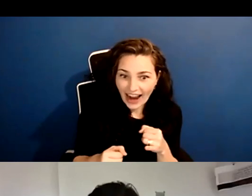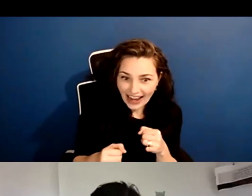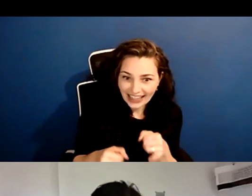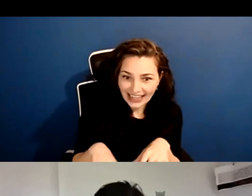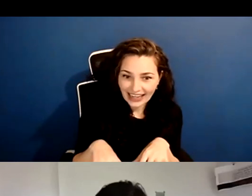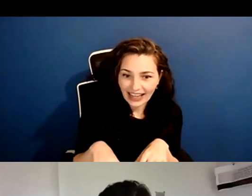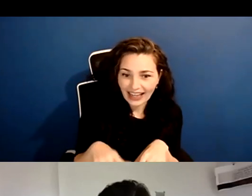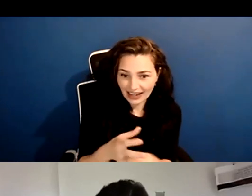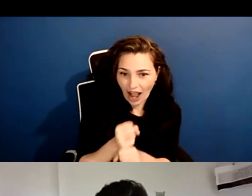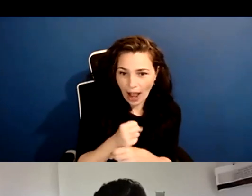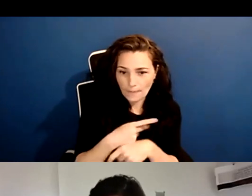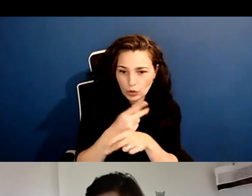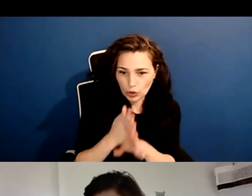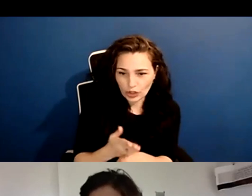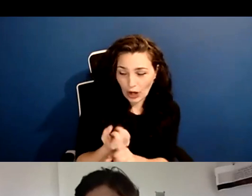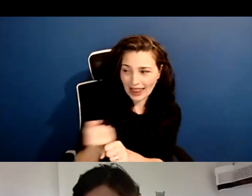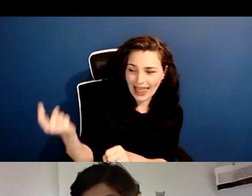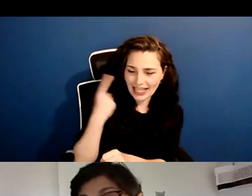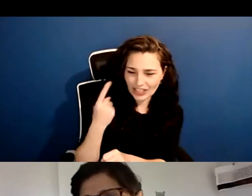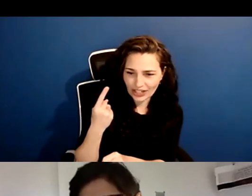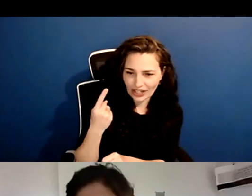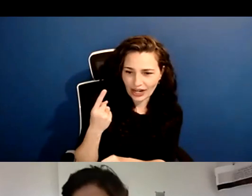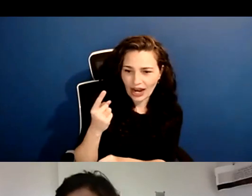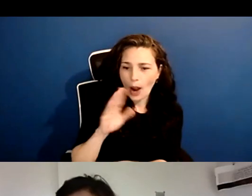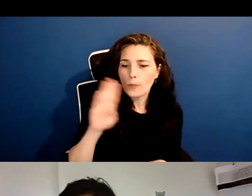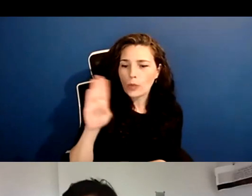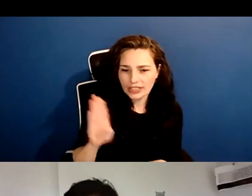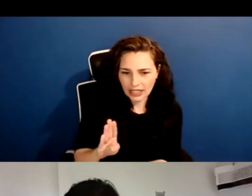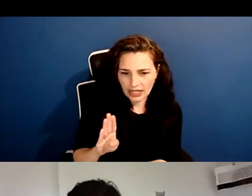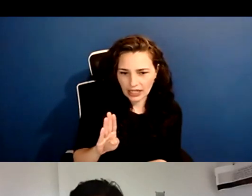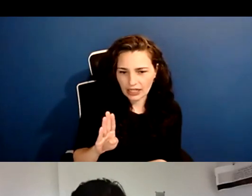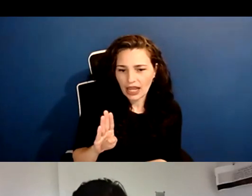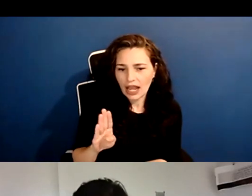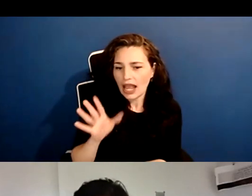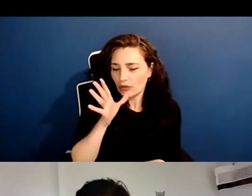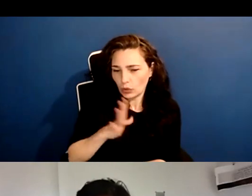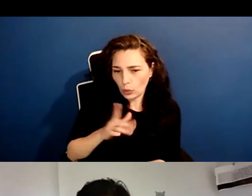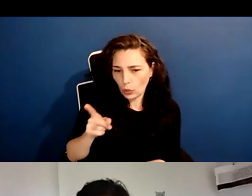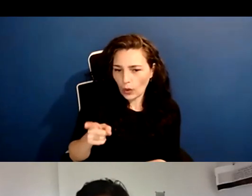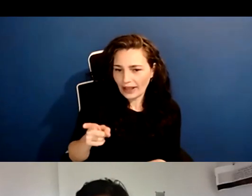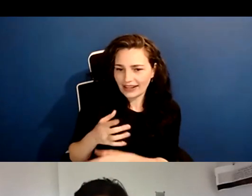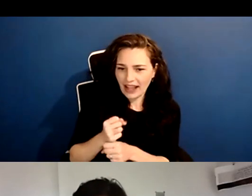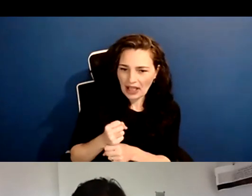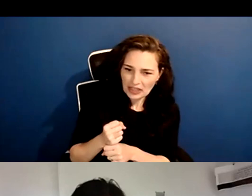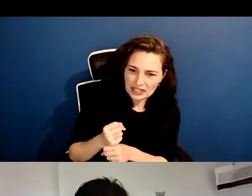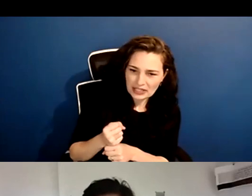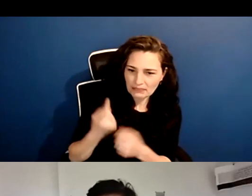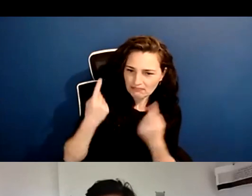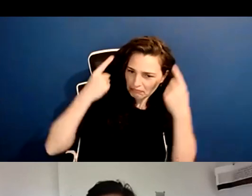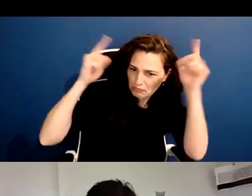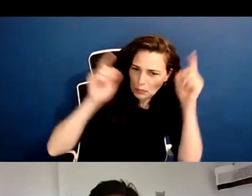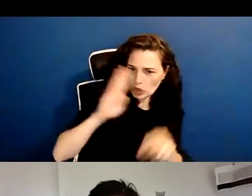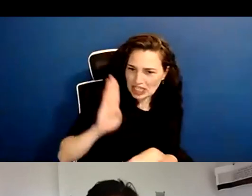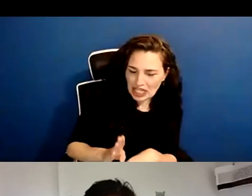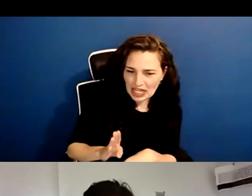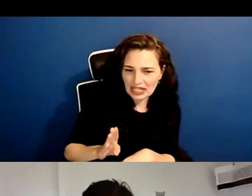She got this hotshot Brazilian trailer editor who normally does fiction films to take from